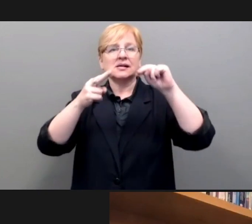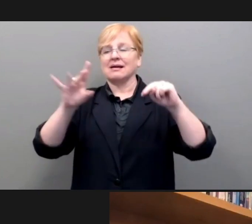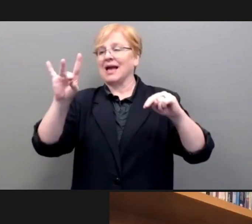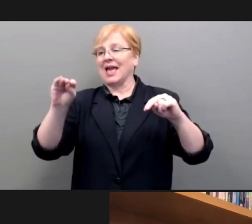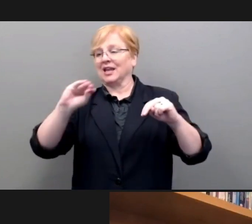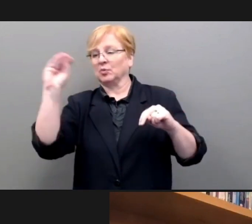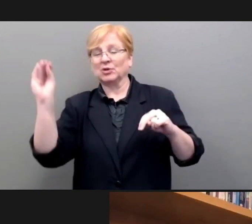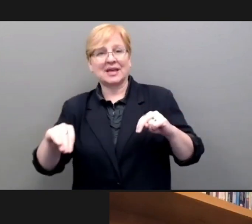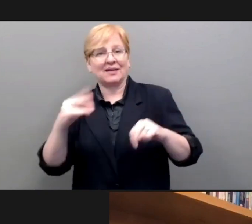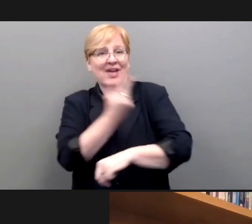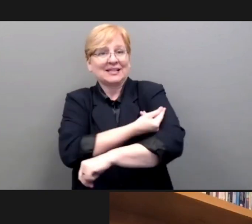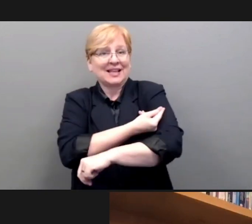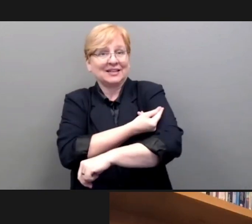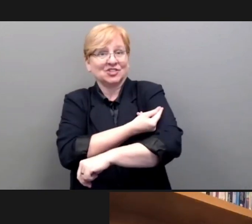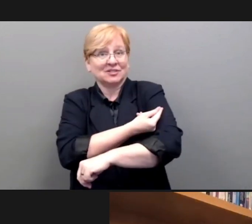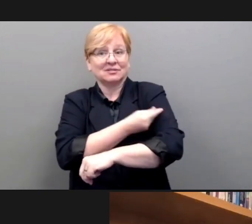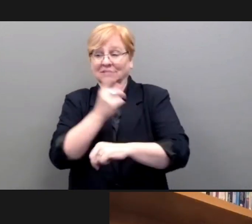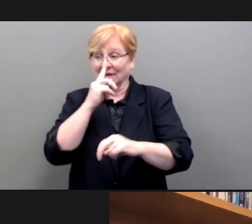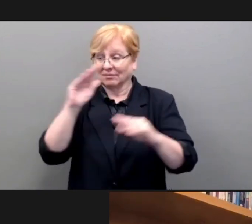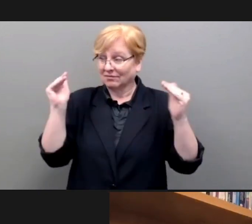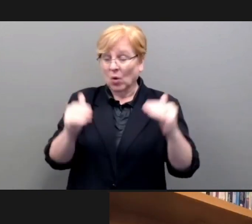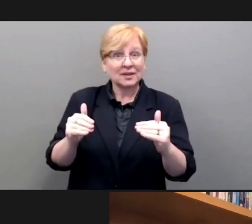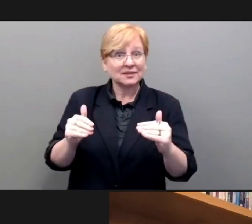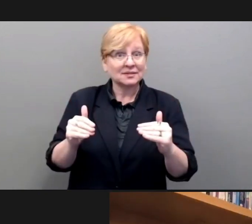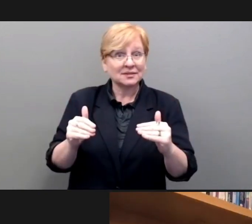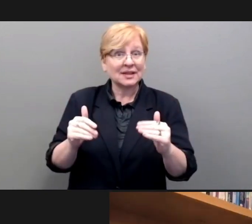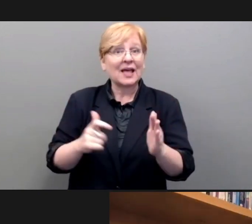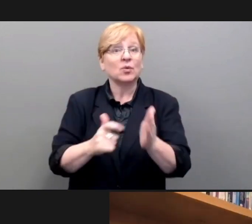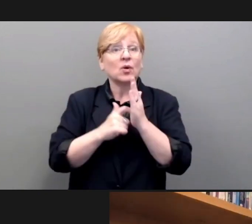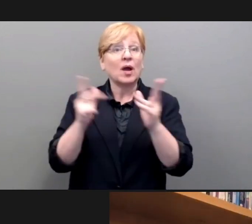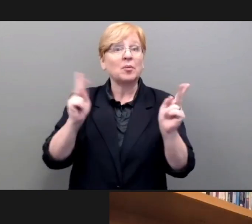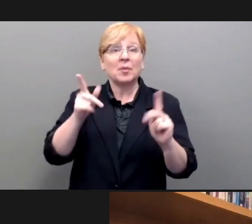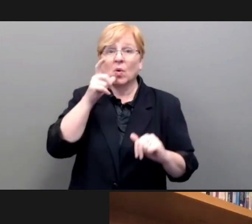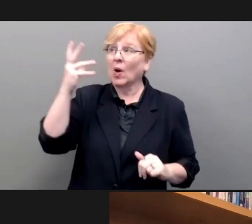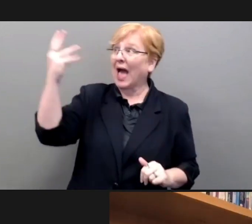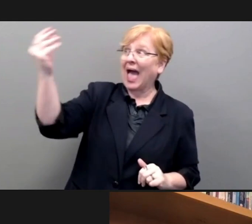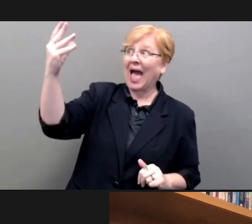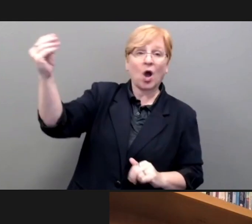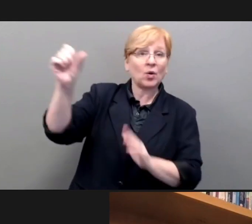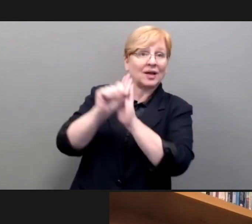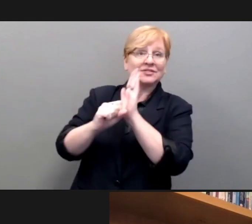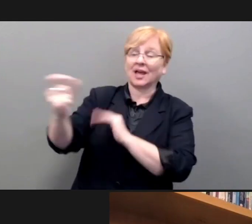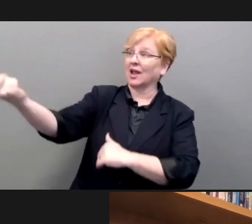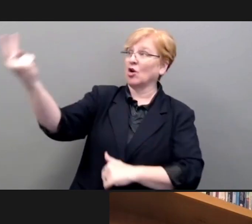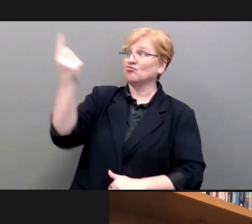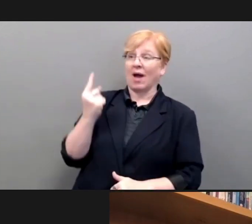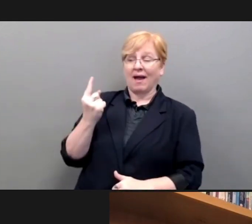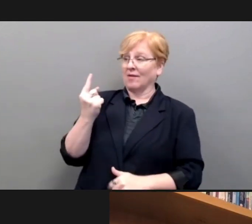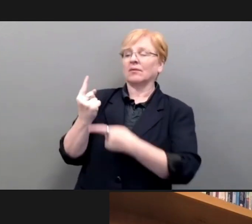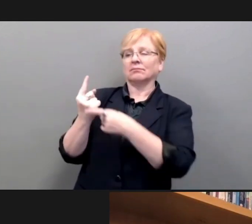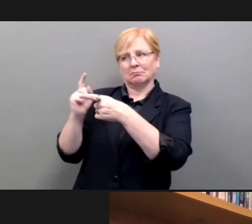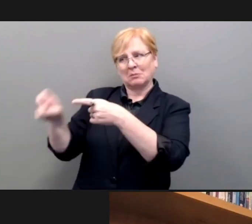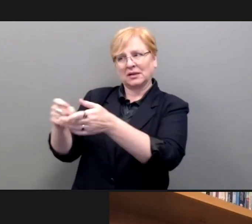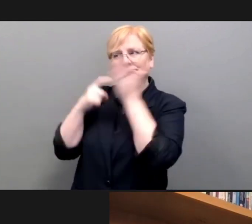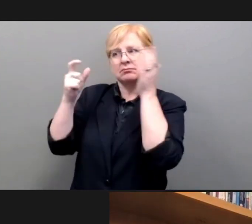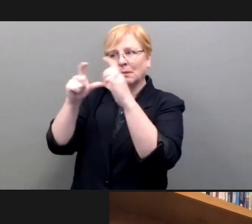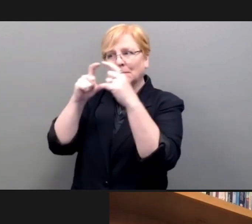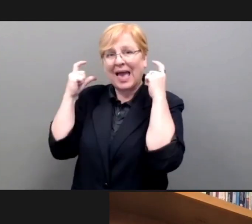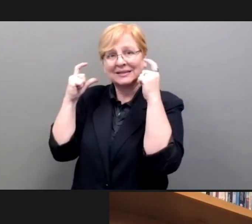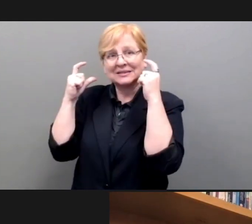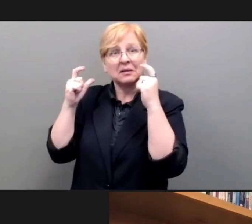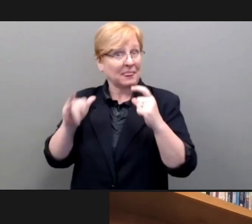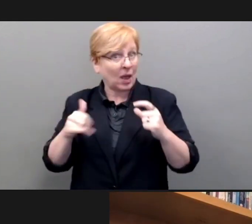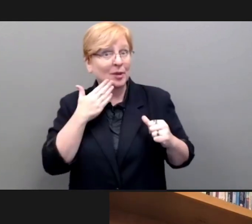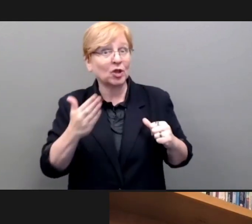largely state focused, and then we require out-of-staters to wear masks. We're in a pretty good space. But I think